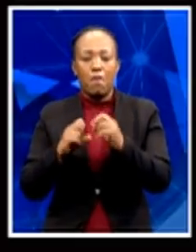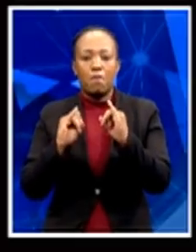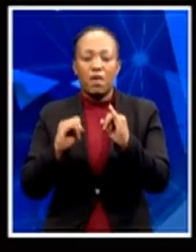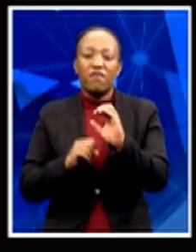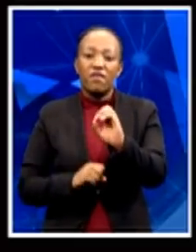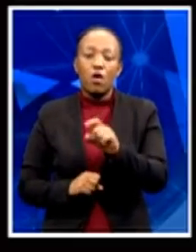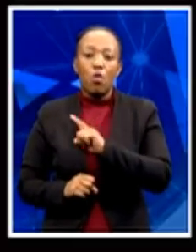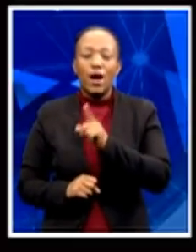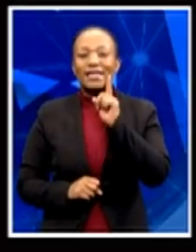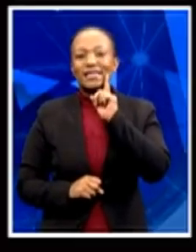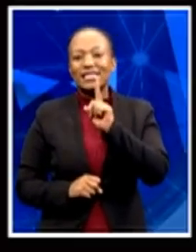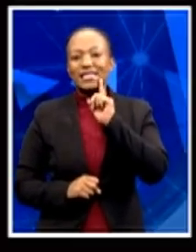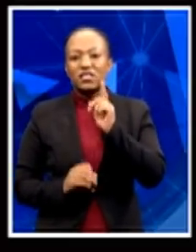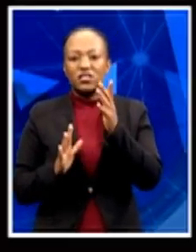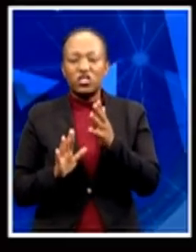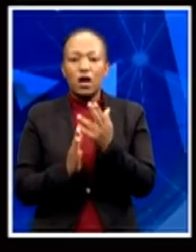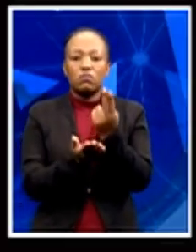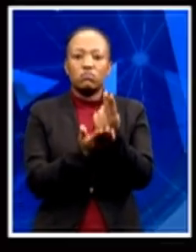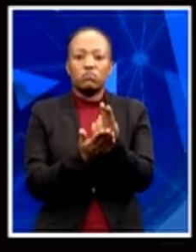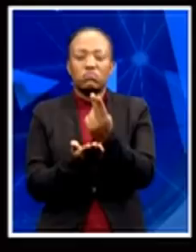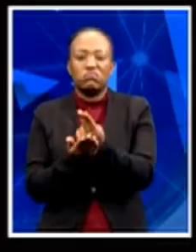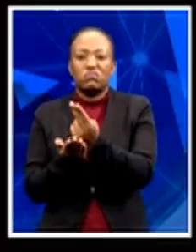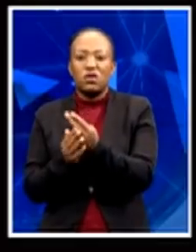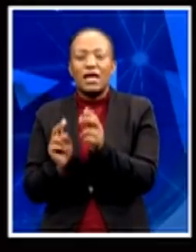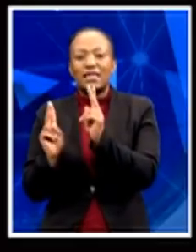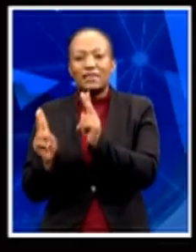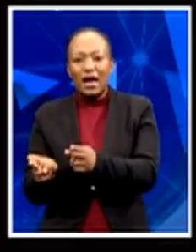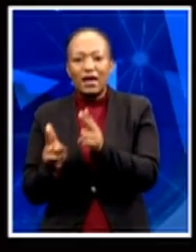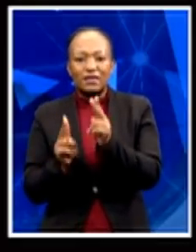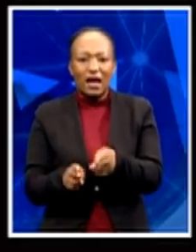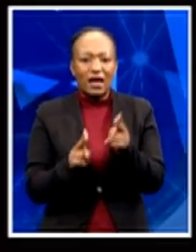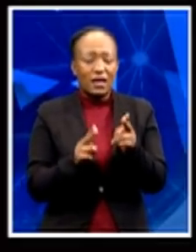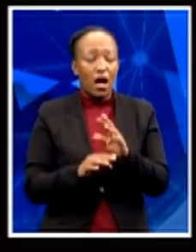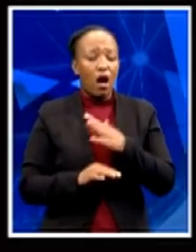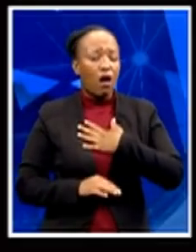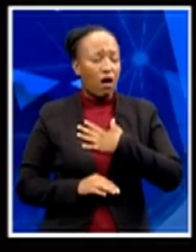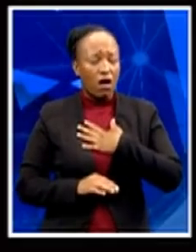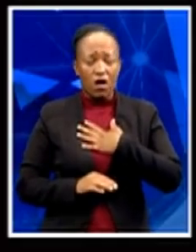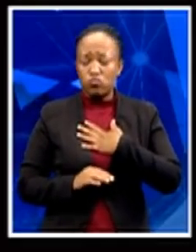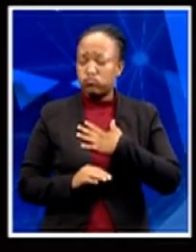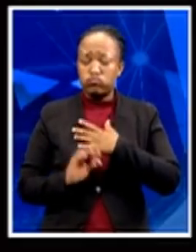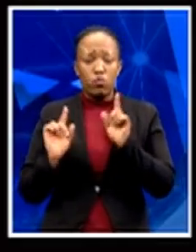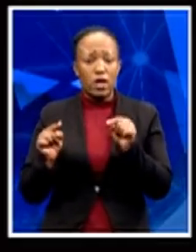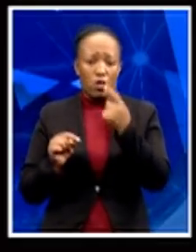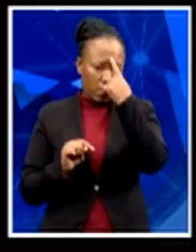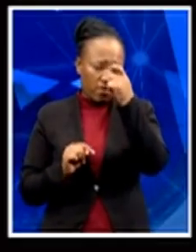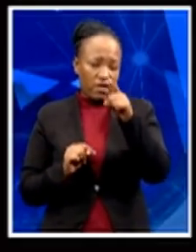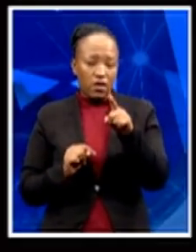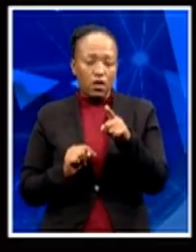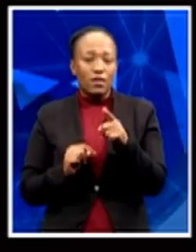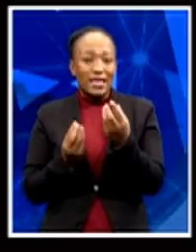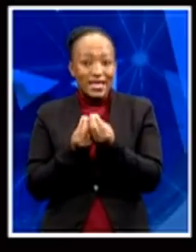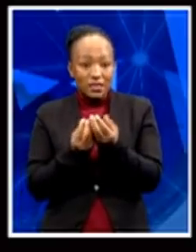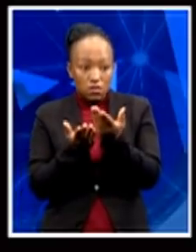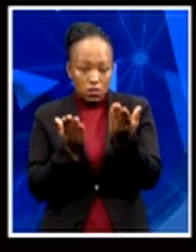died in the last couple of weeks is unbelievable. I can tell you now. And these things are all, being suppressed, and we're not really